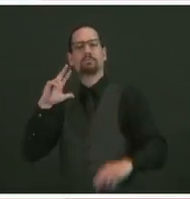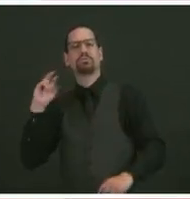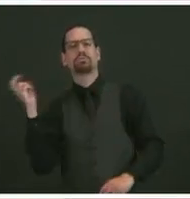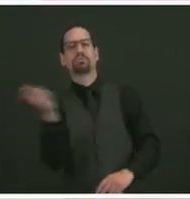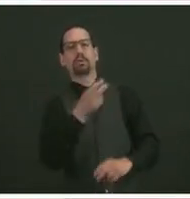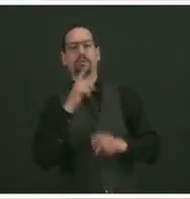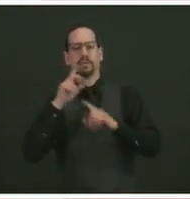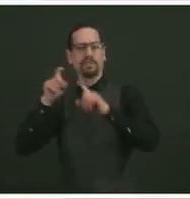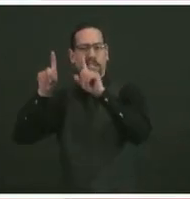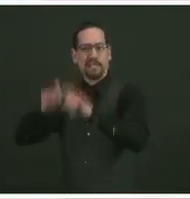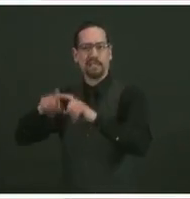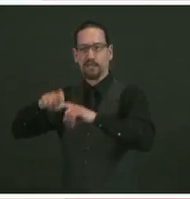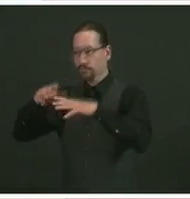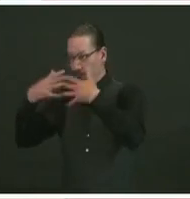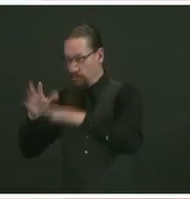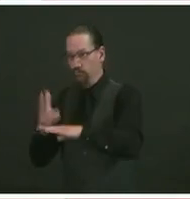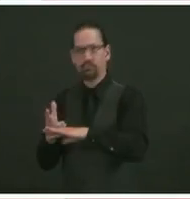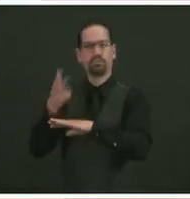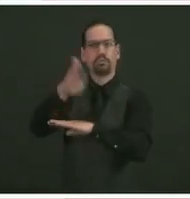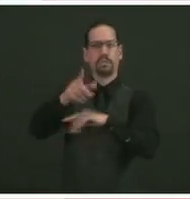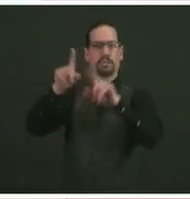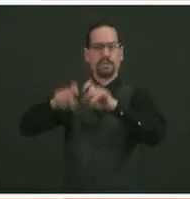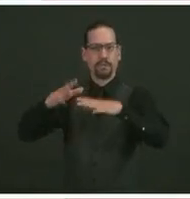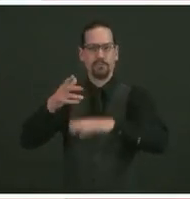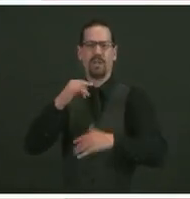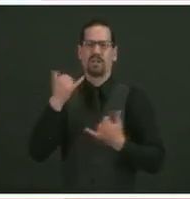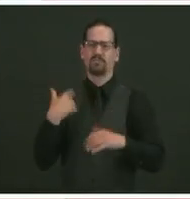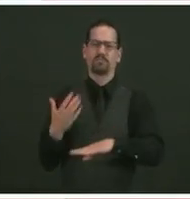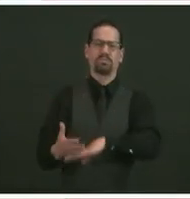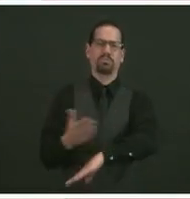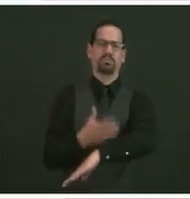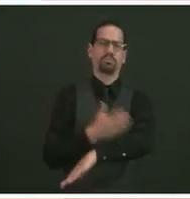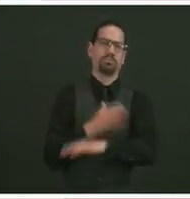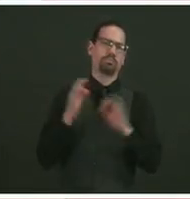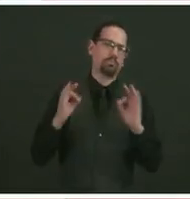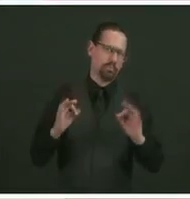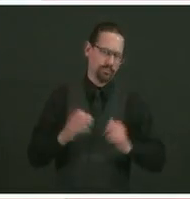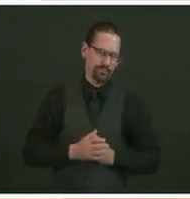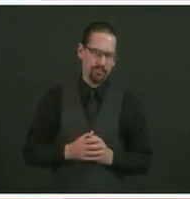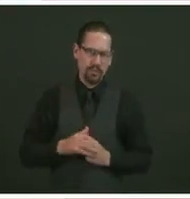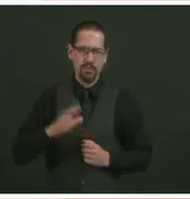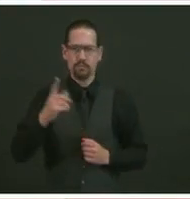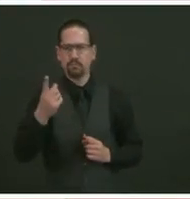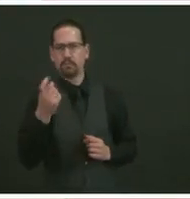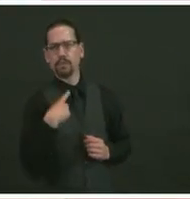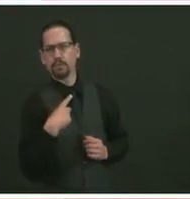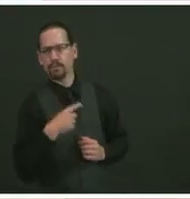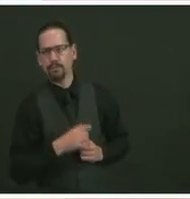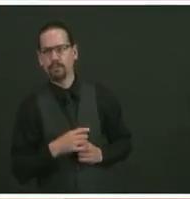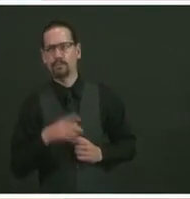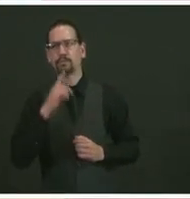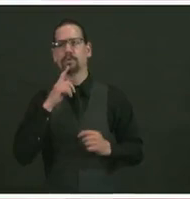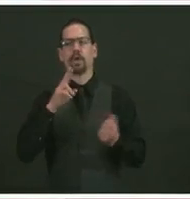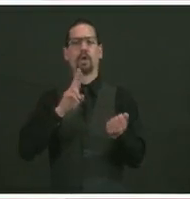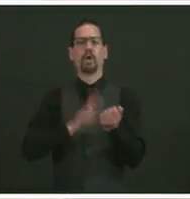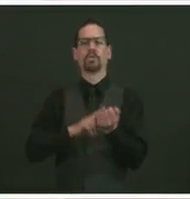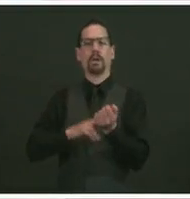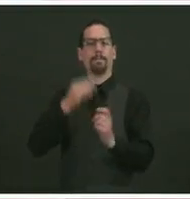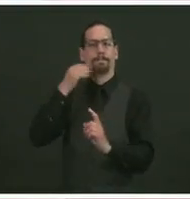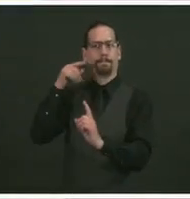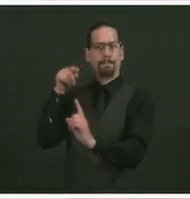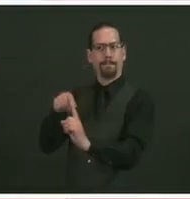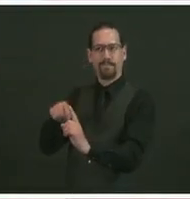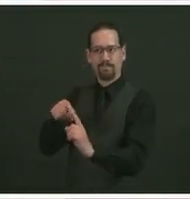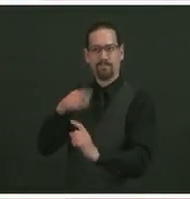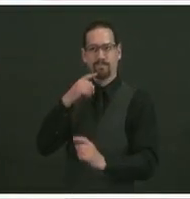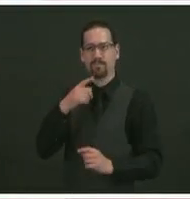were. On nursing homes, I think yesterday your answer to Brian's question about, you know, Massachusetts is allowing